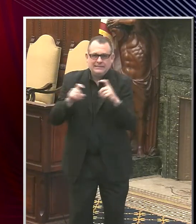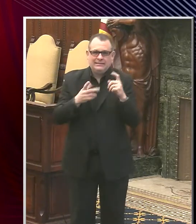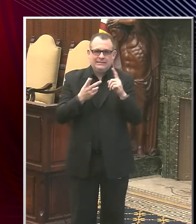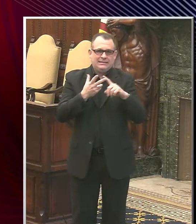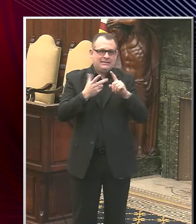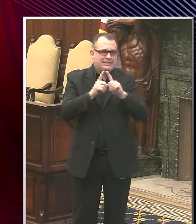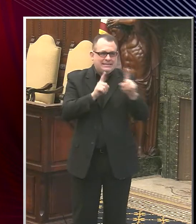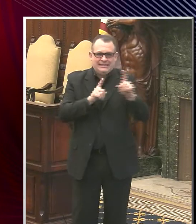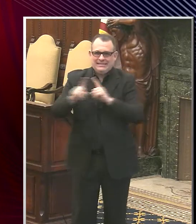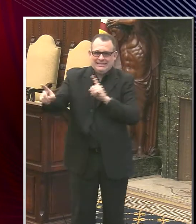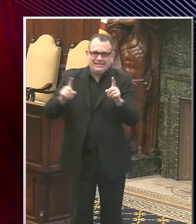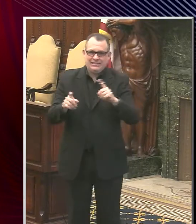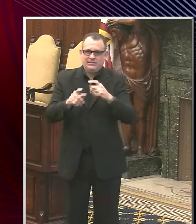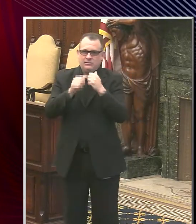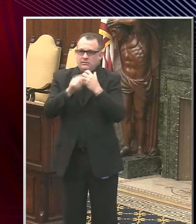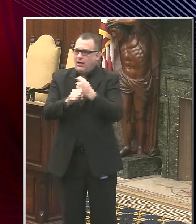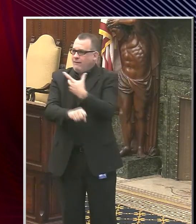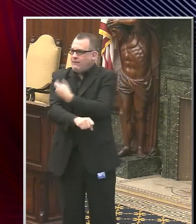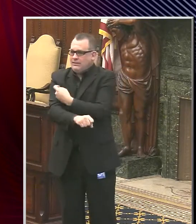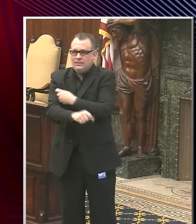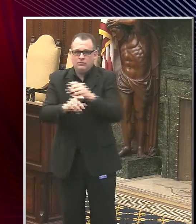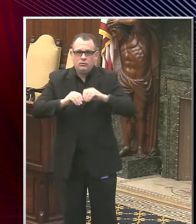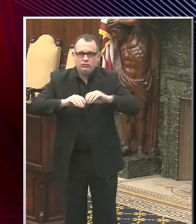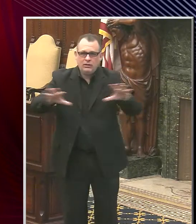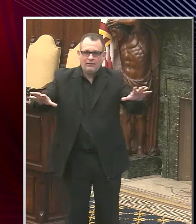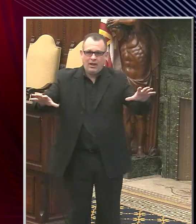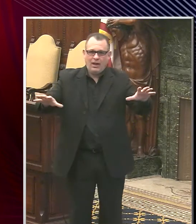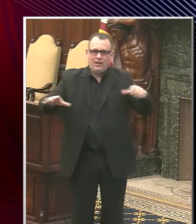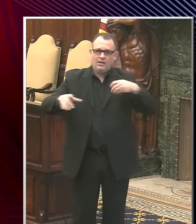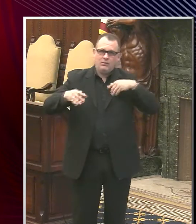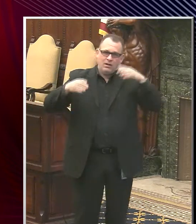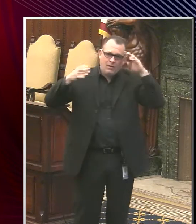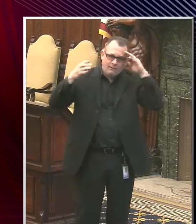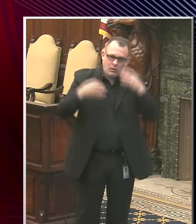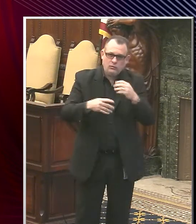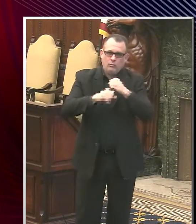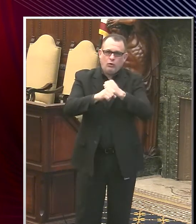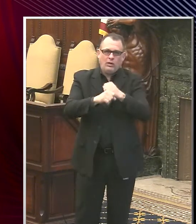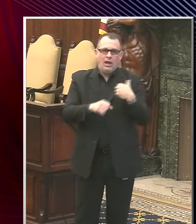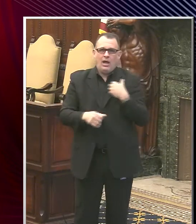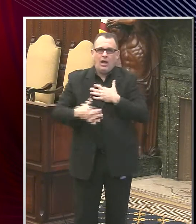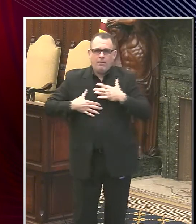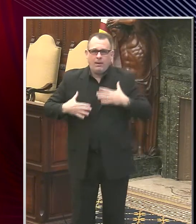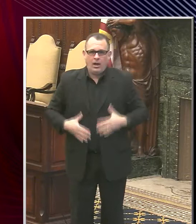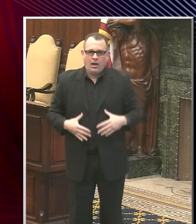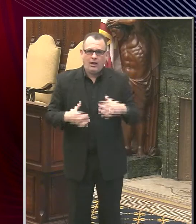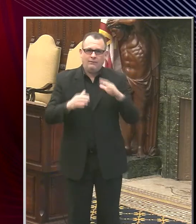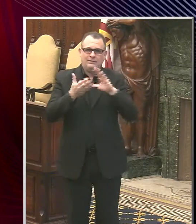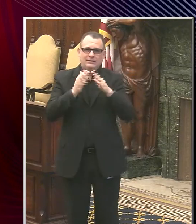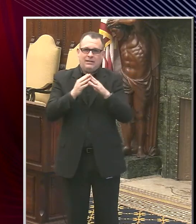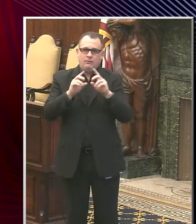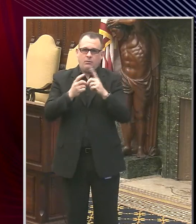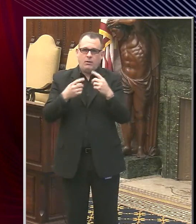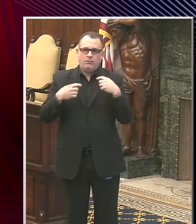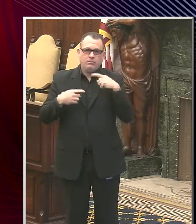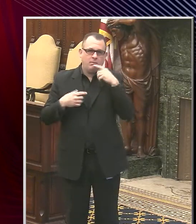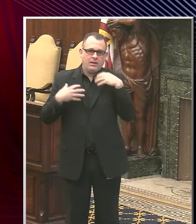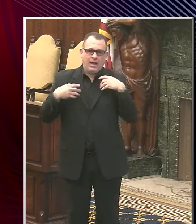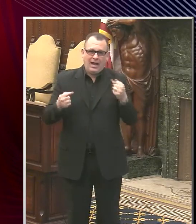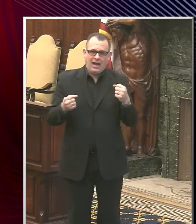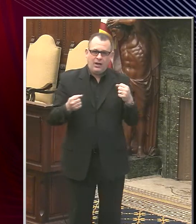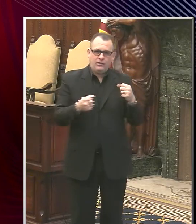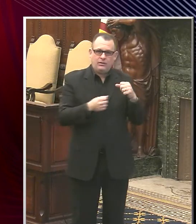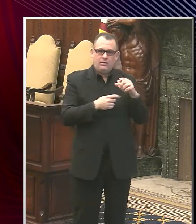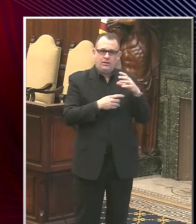now the vaccine rollout. While so much attention is devoted to protecting our bodies, the city's Department of Behavioral Health and Intellectual